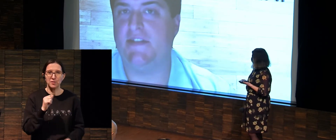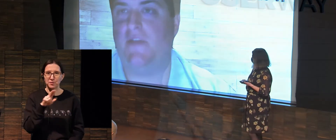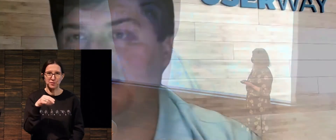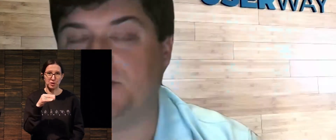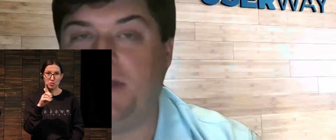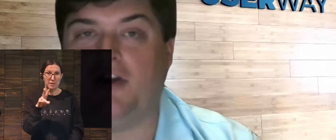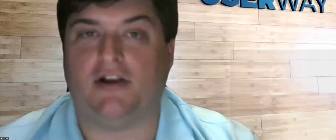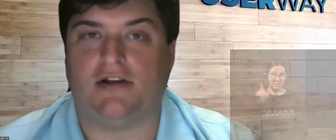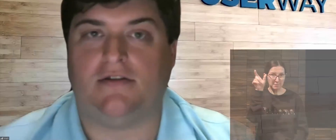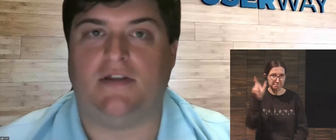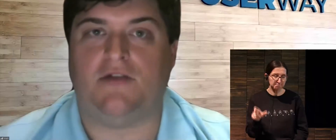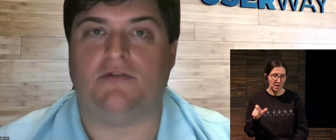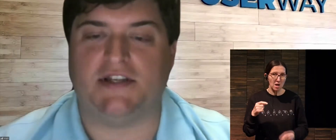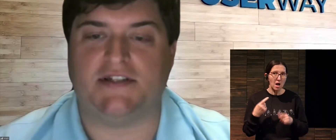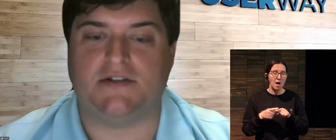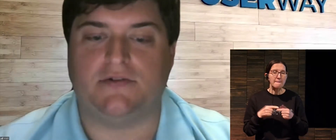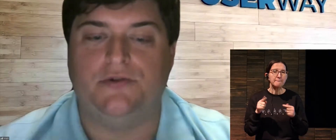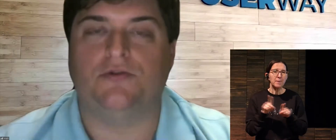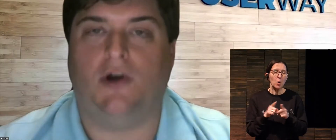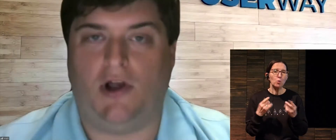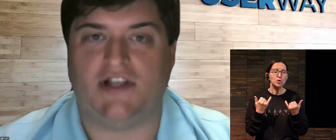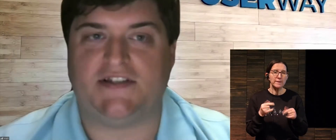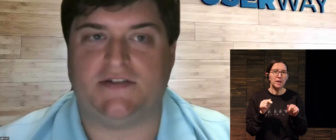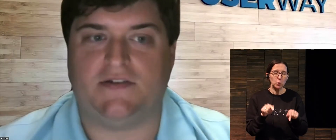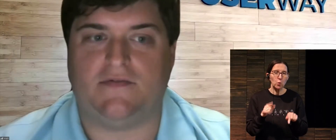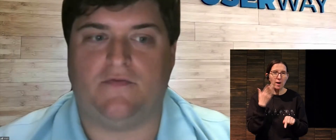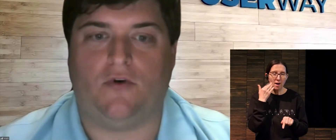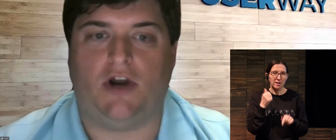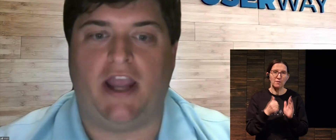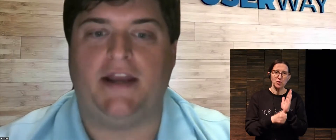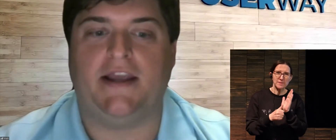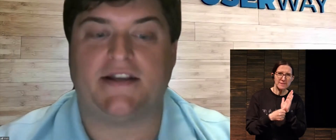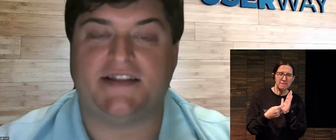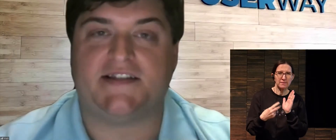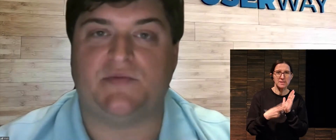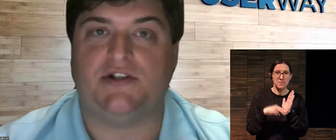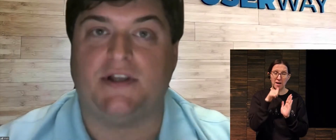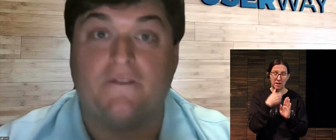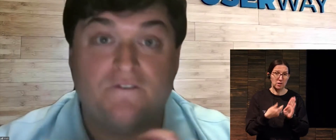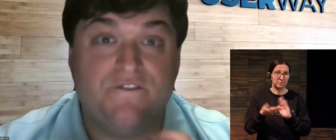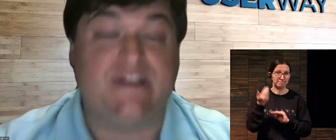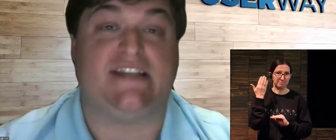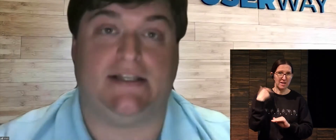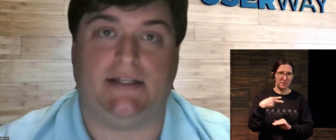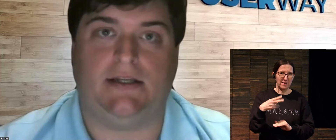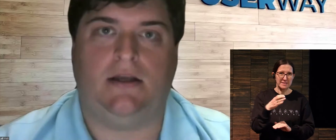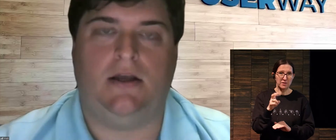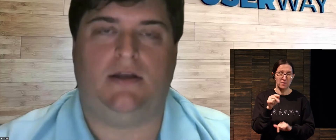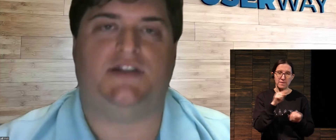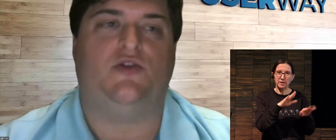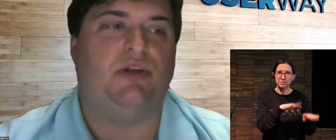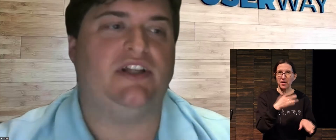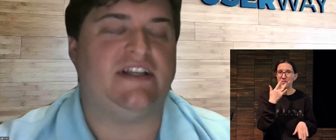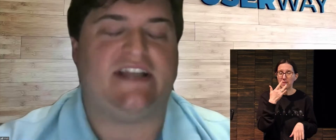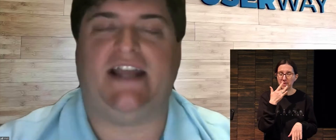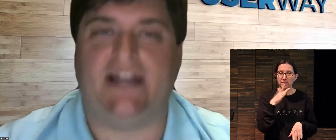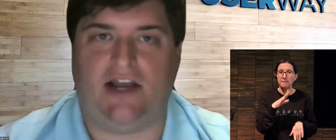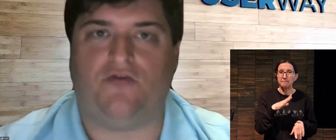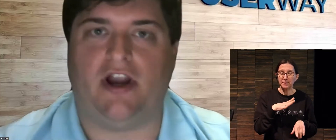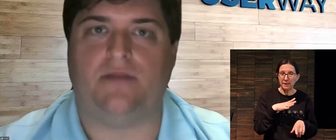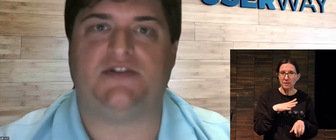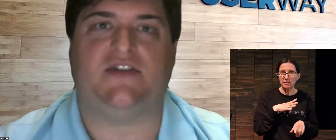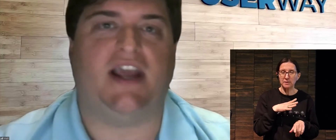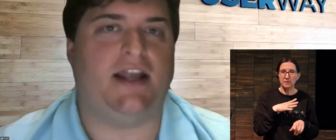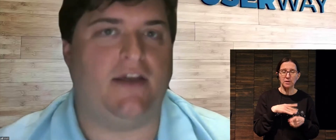and 70s in America, they released new laws for ADA accessibility physically. So buildings had to